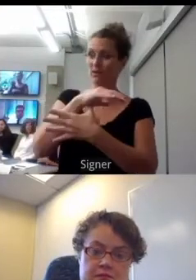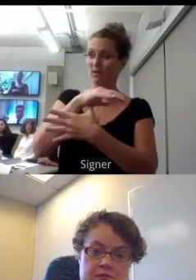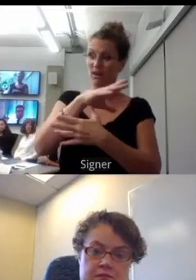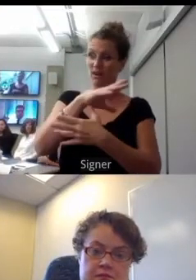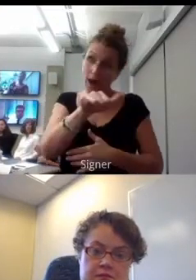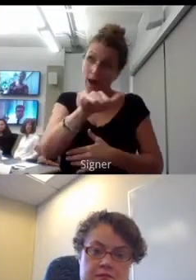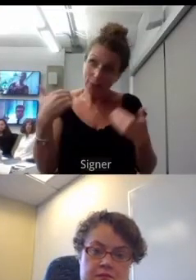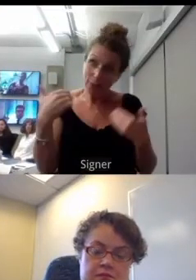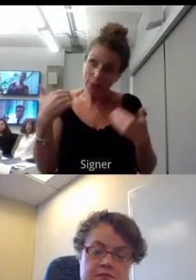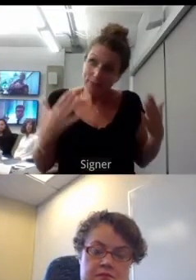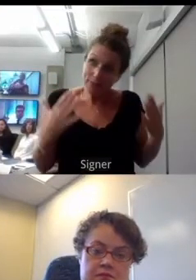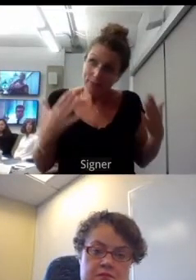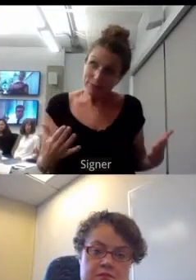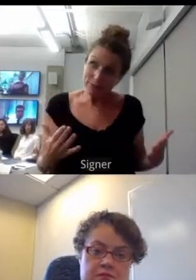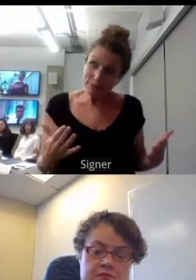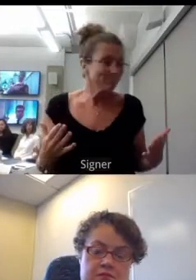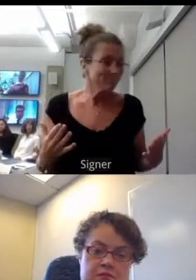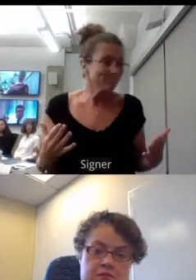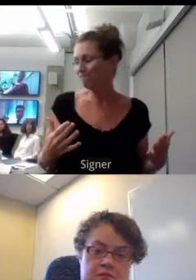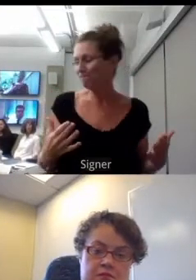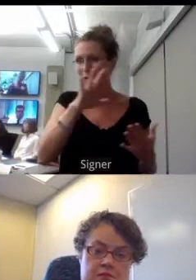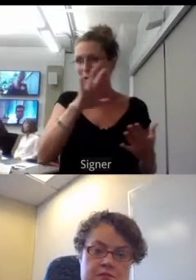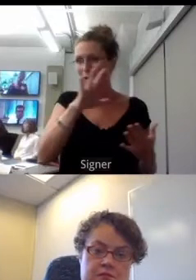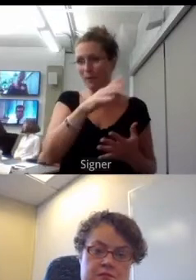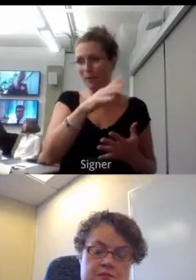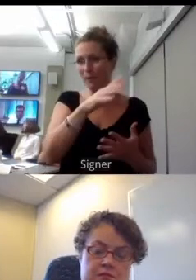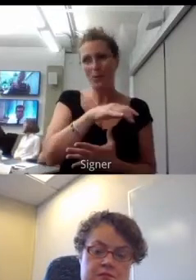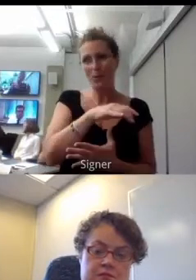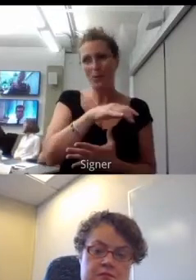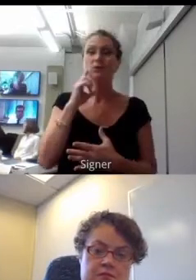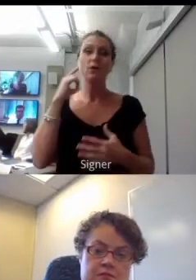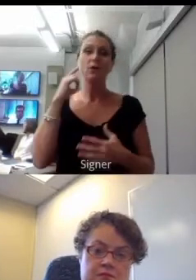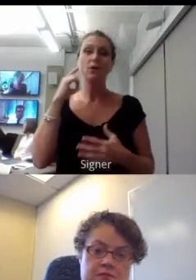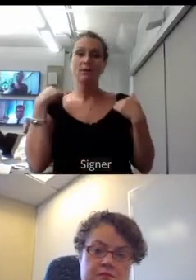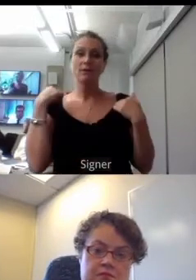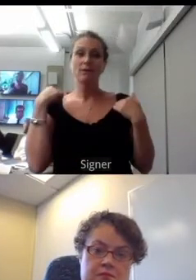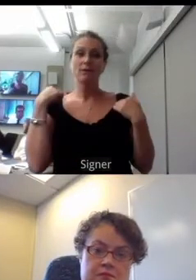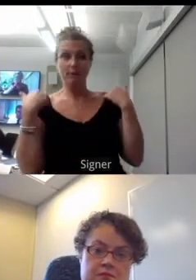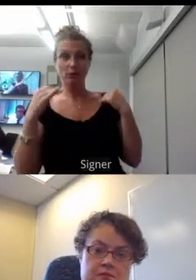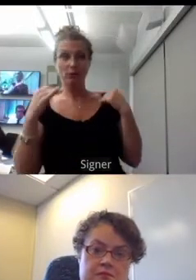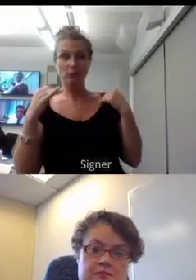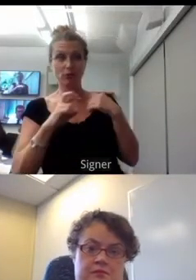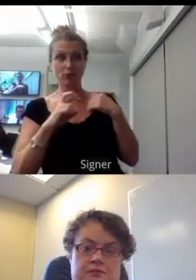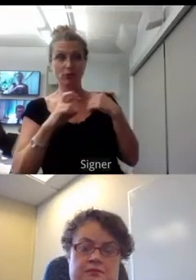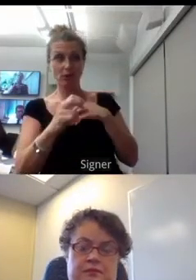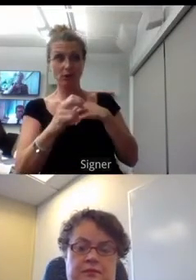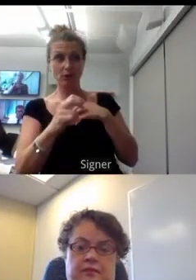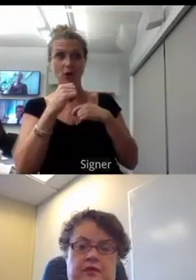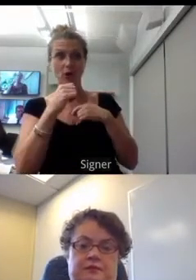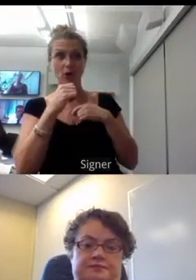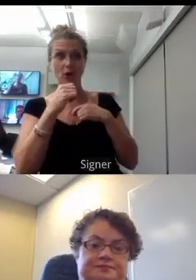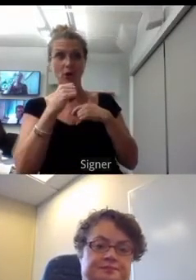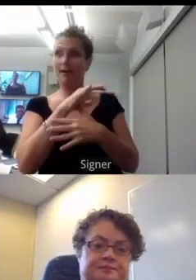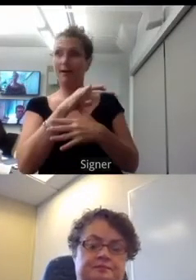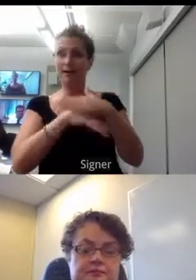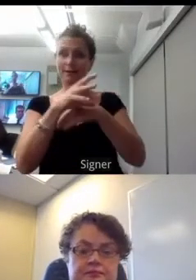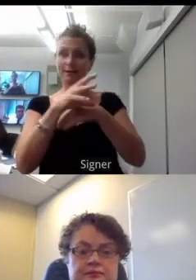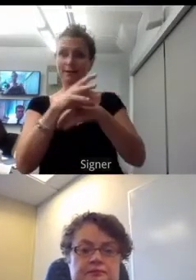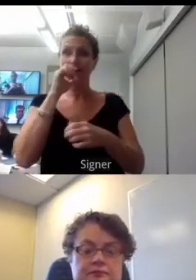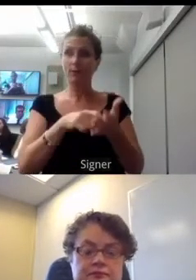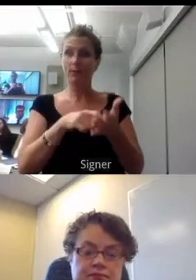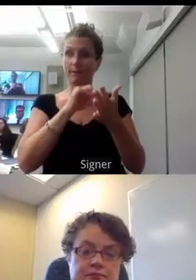So a minister of transportation didn't have transportation accessibility in their mandate letter. Correct. And so, or not